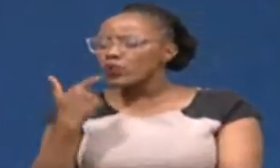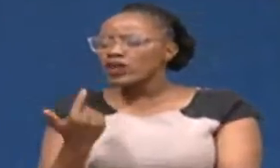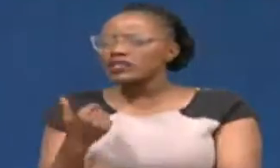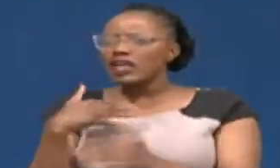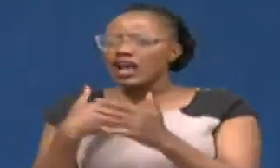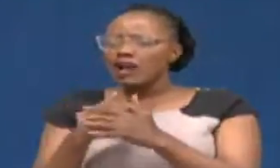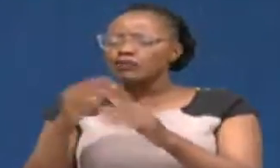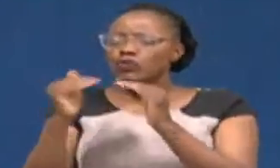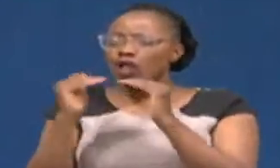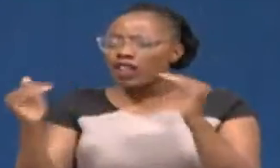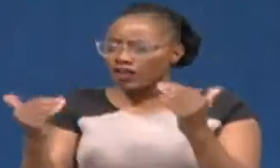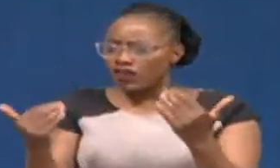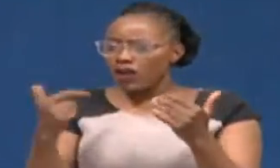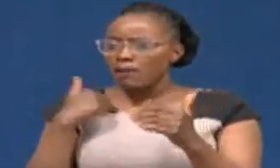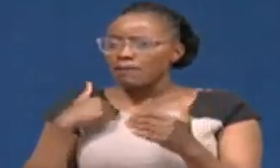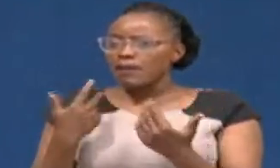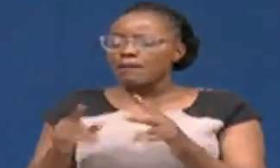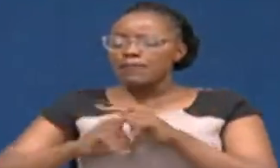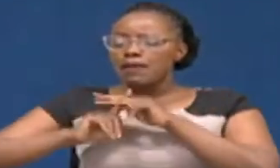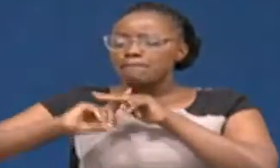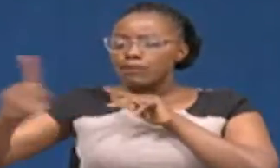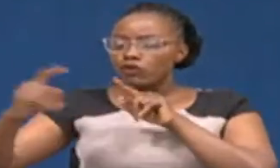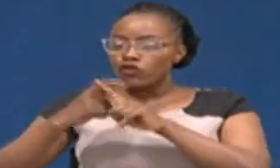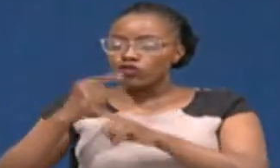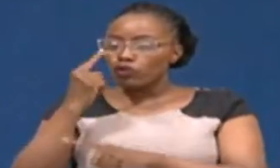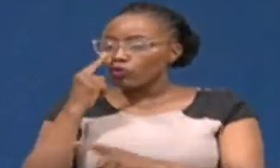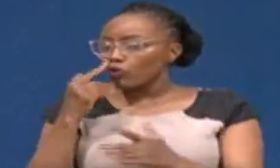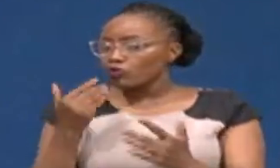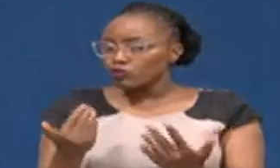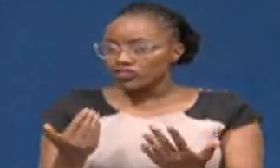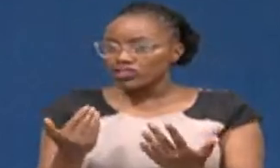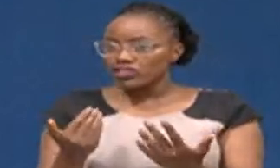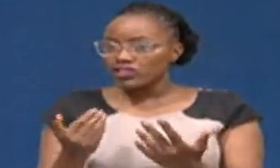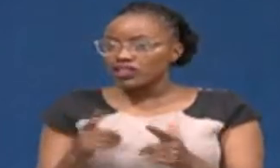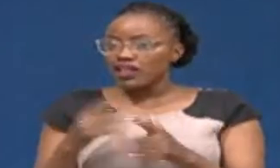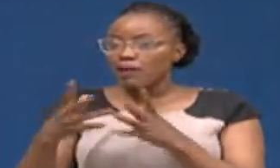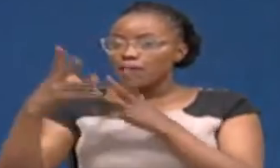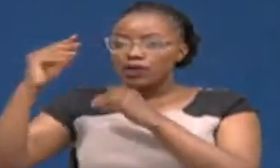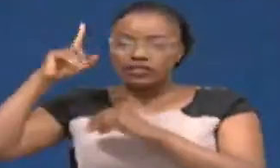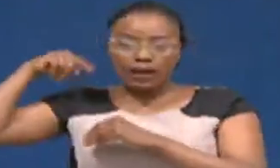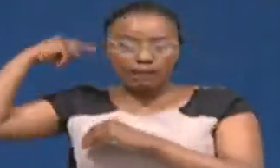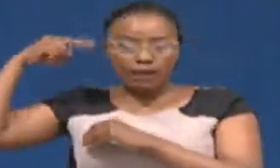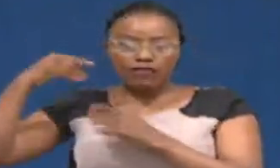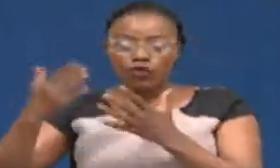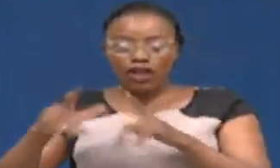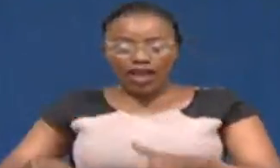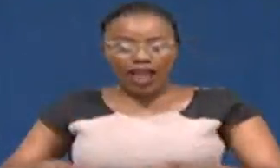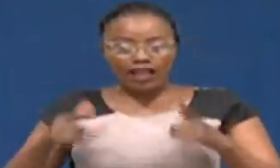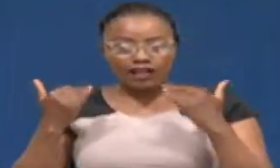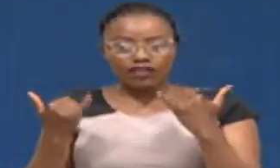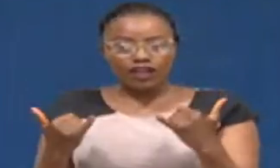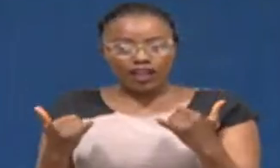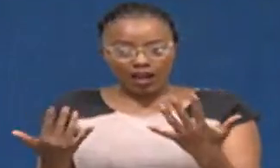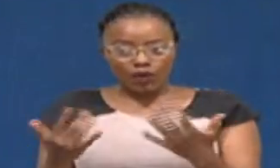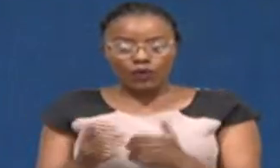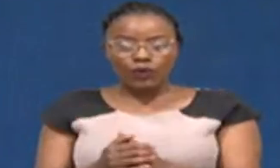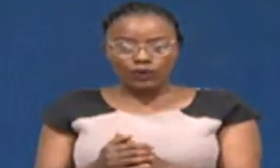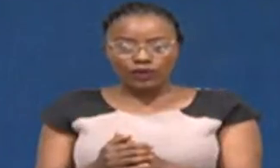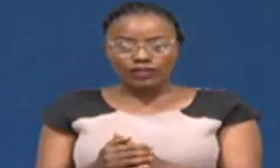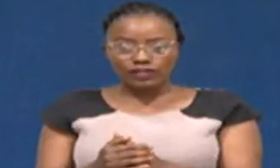To an extent, I had to run away from home. I ran to Mathare, that is where I live up to now.